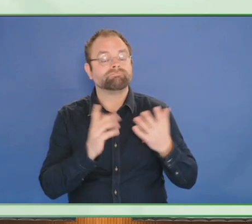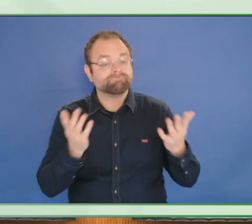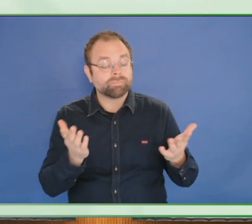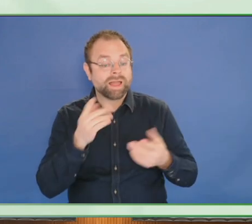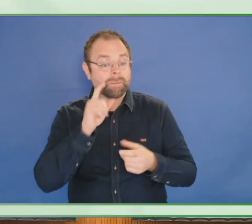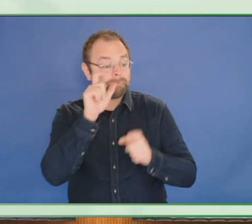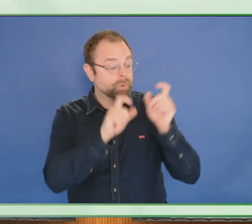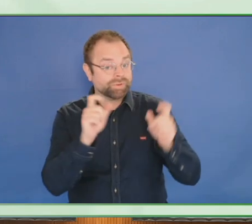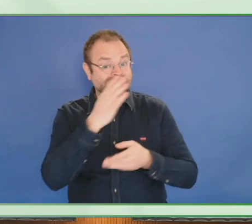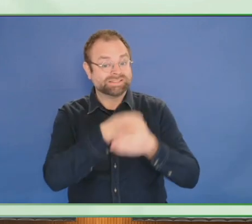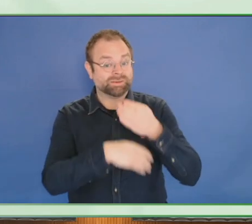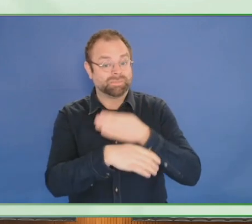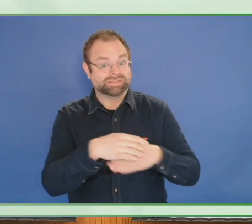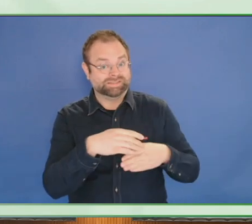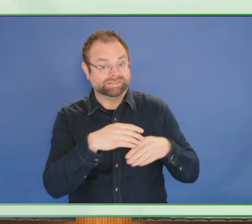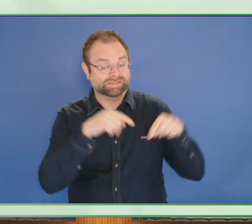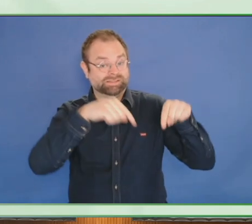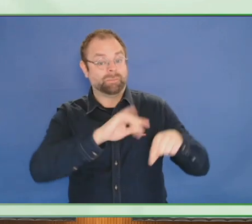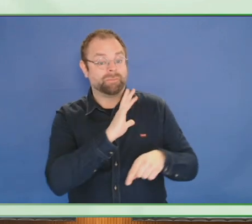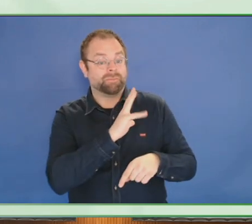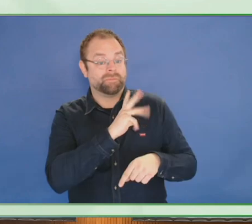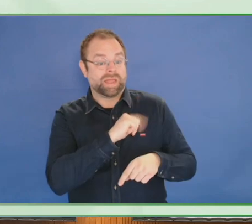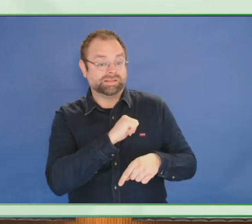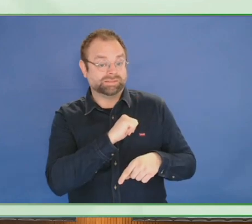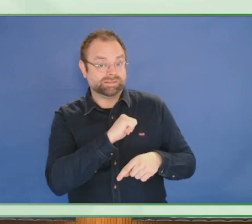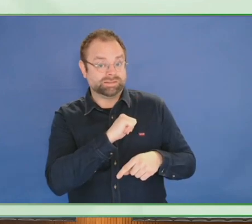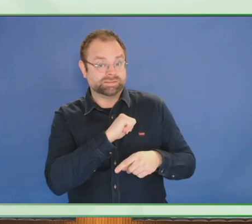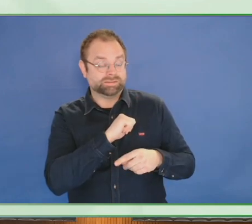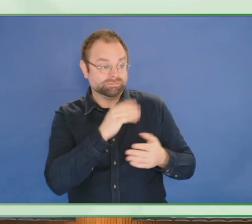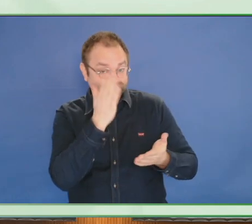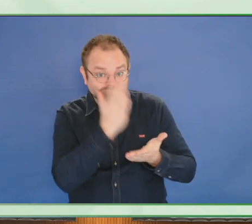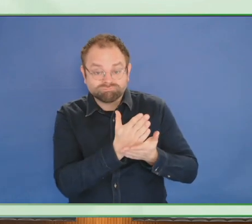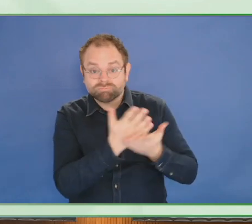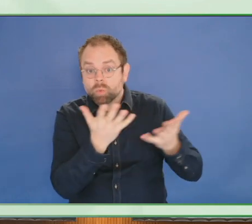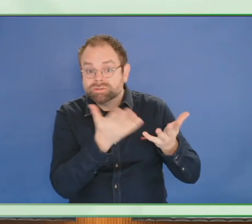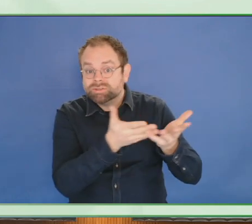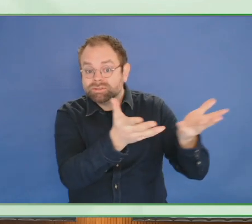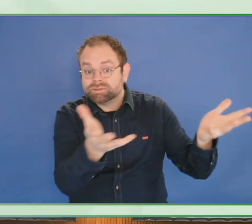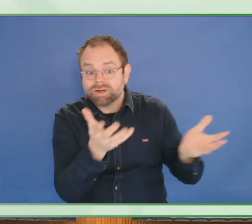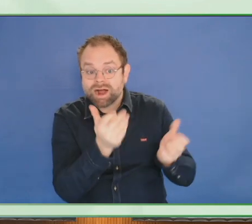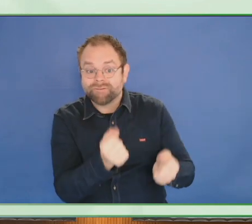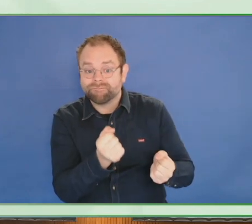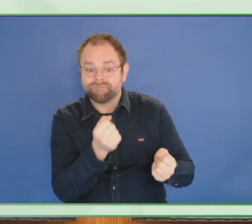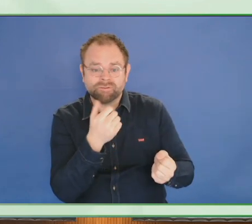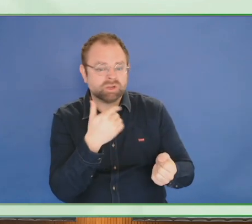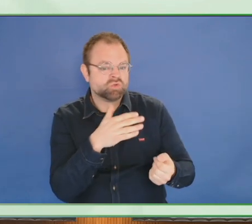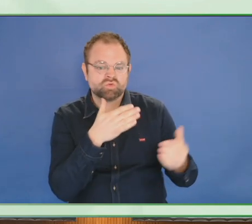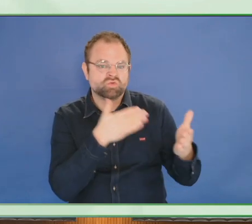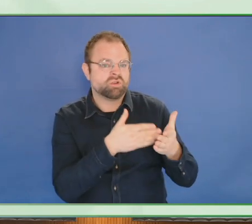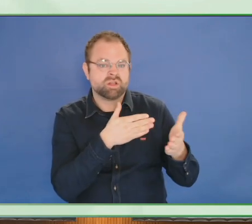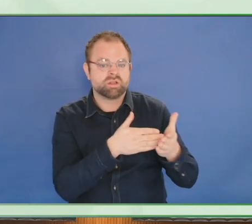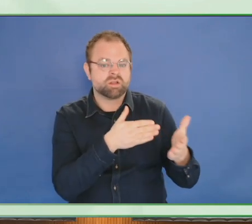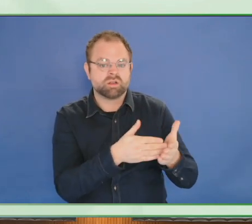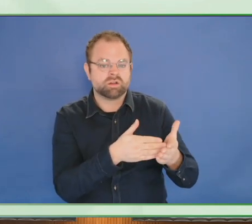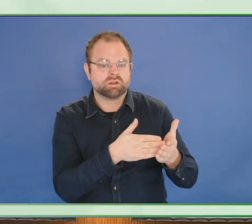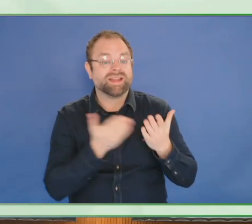is challenging. The overall unemployment rate in Palestine is 35%, but persons